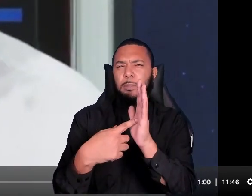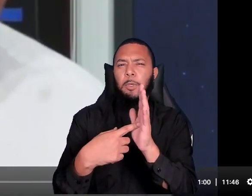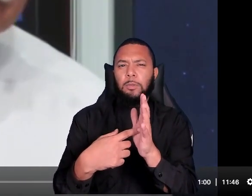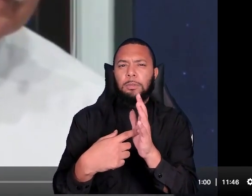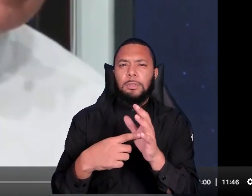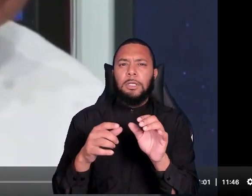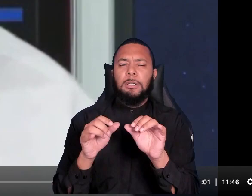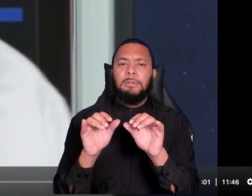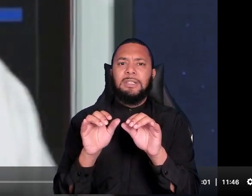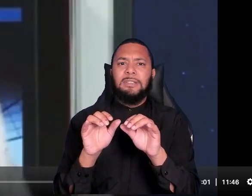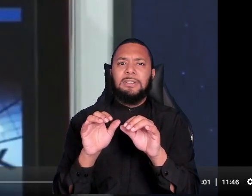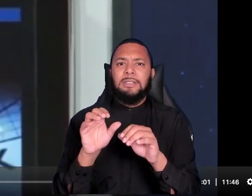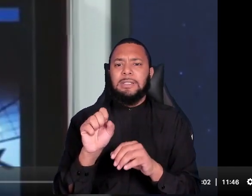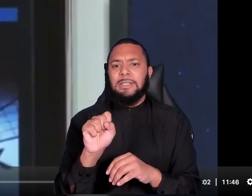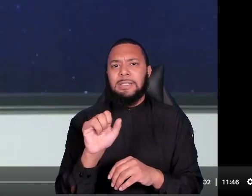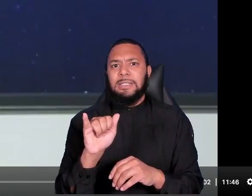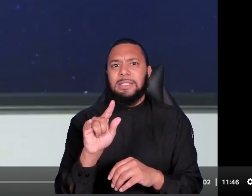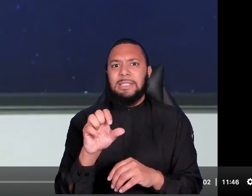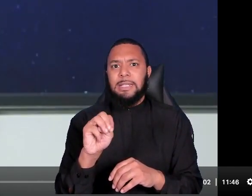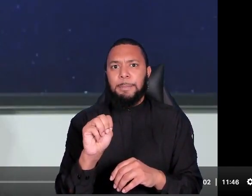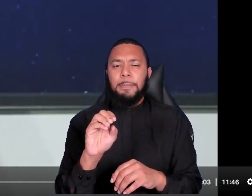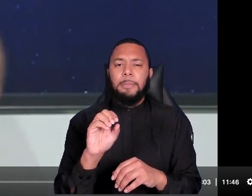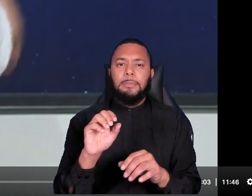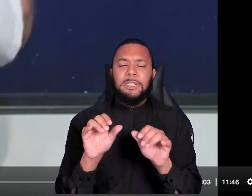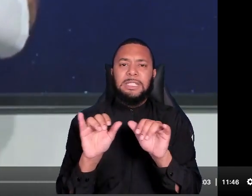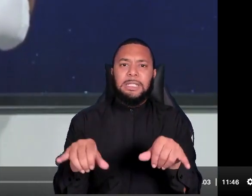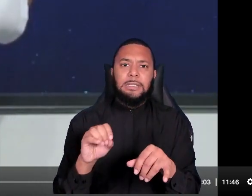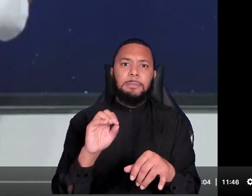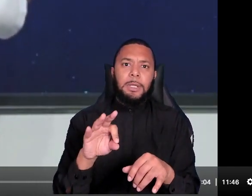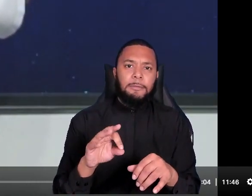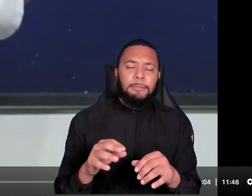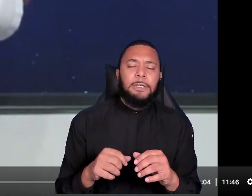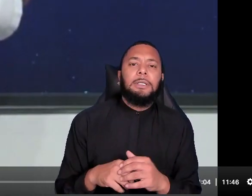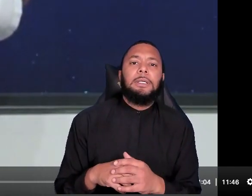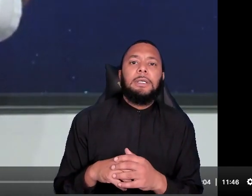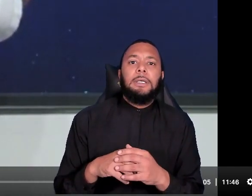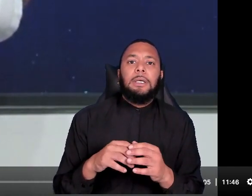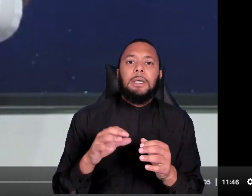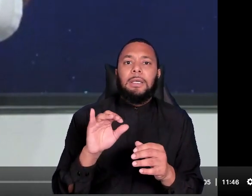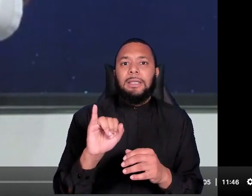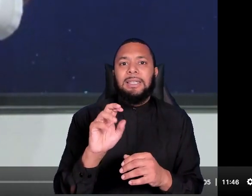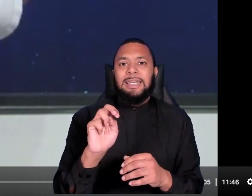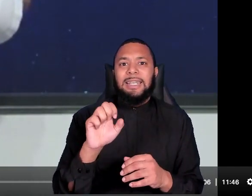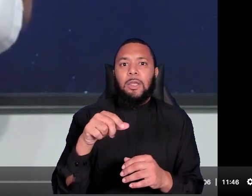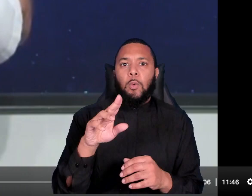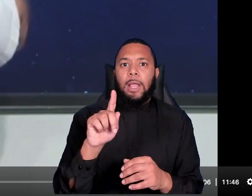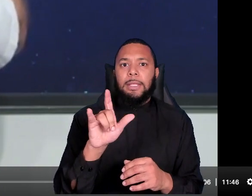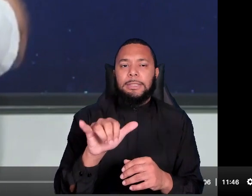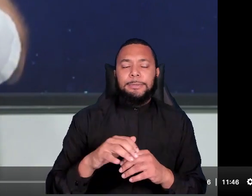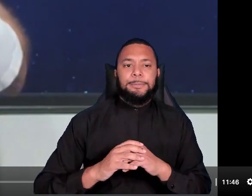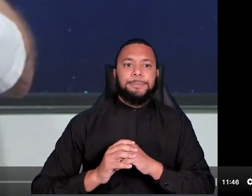a system of inequalities. Suppose we have